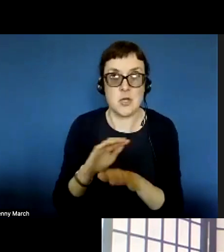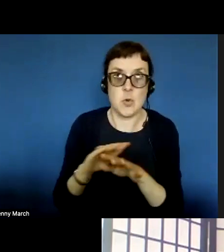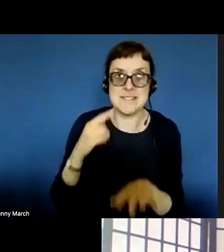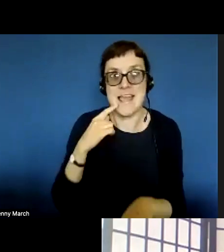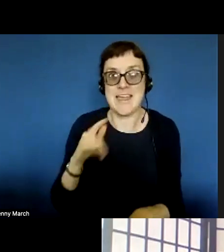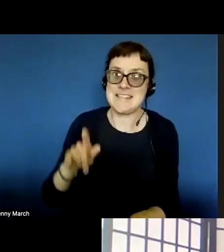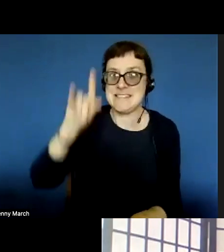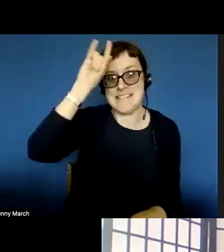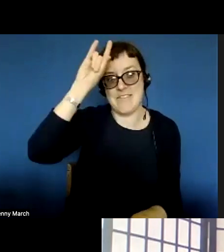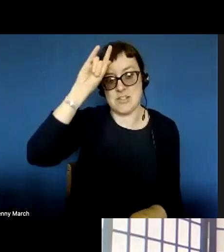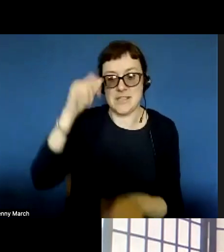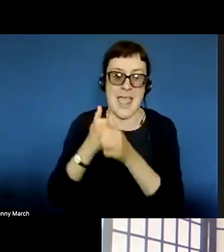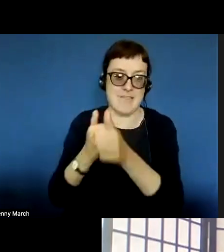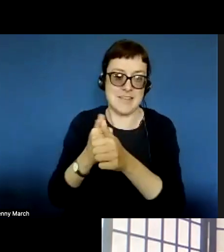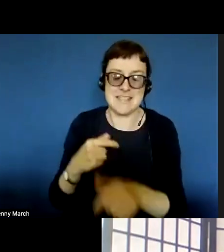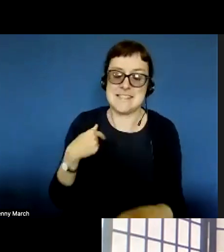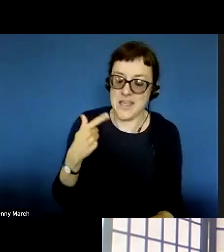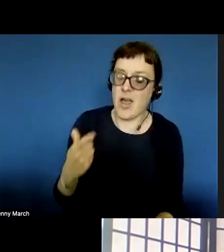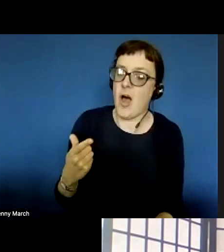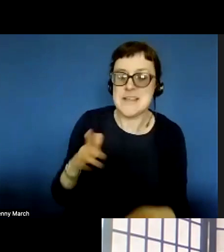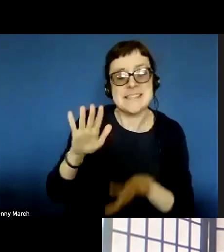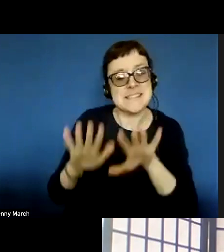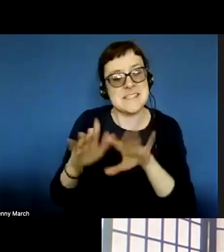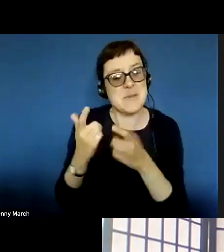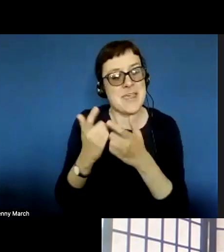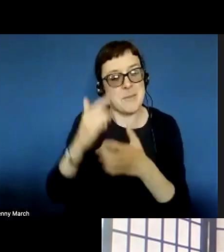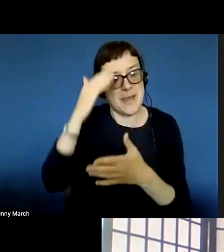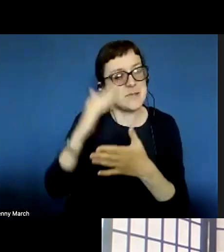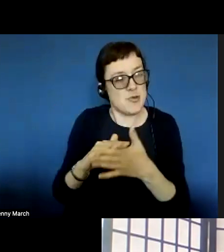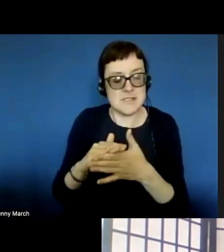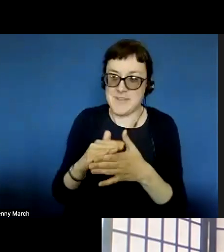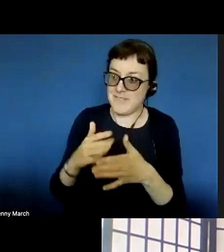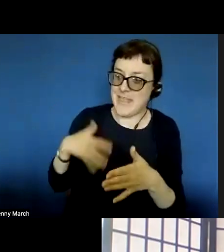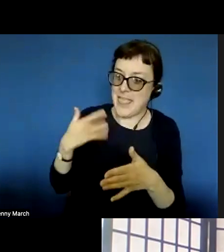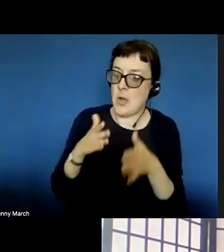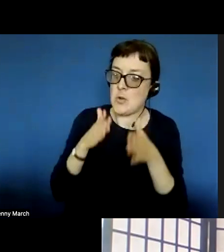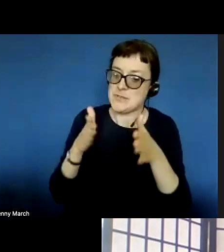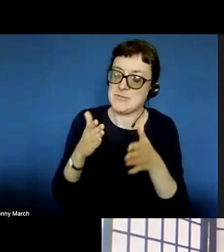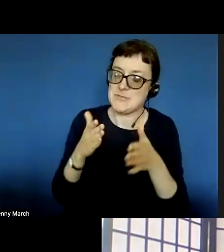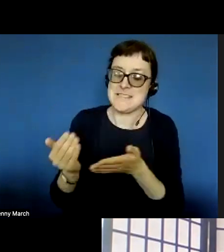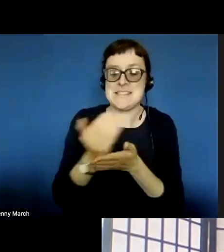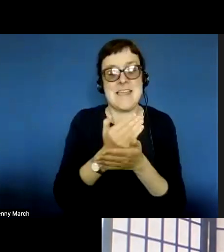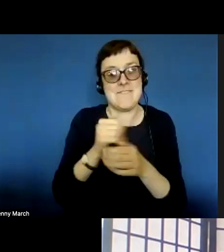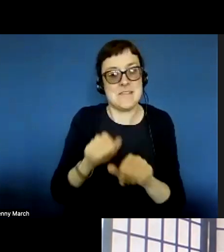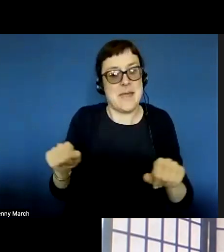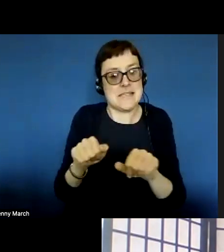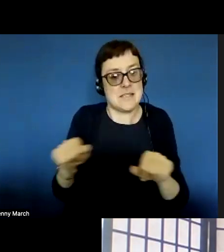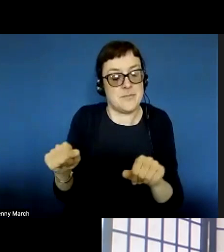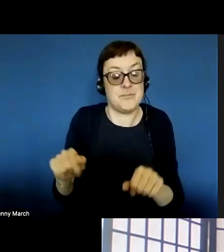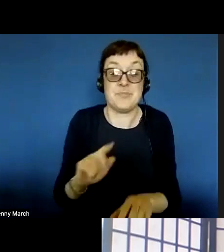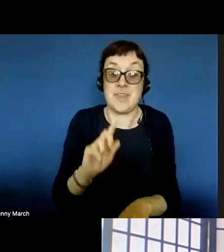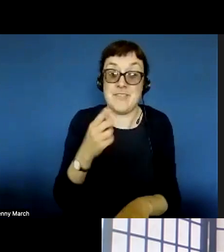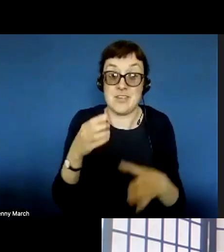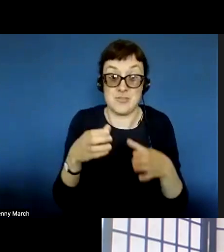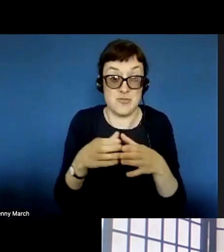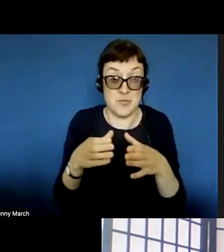devil's advocate. They were just sharing their experience. And like in the first group that I was in, there was quite a few,